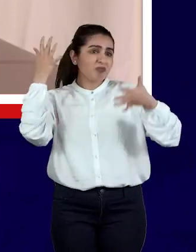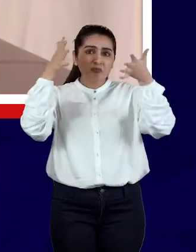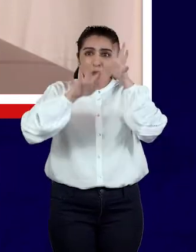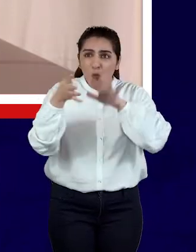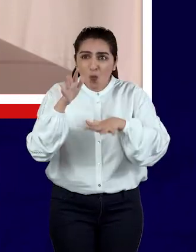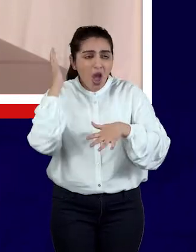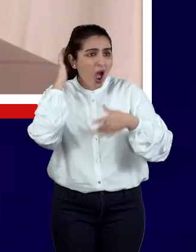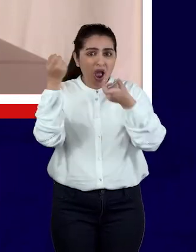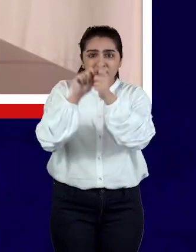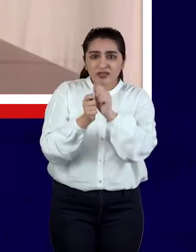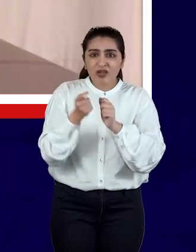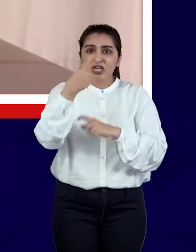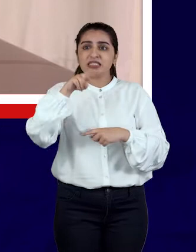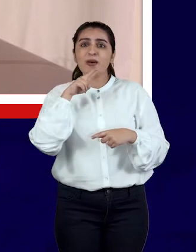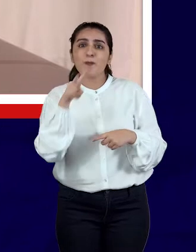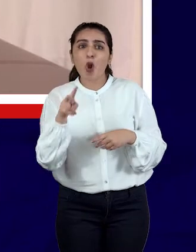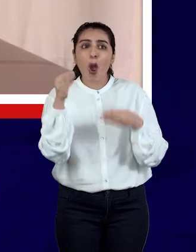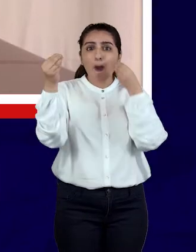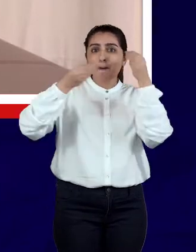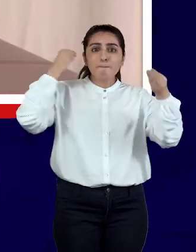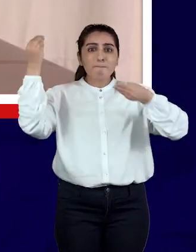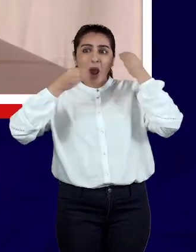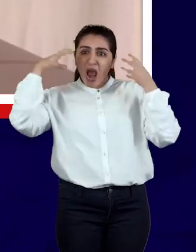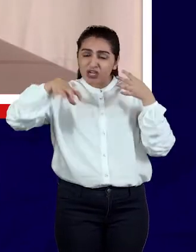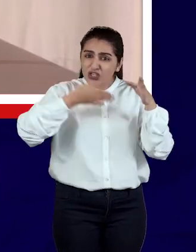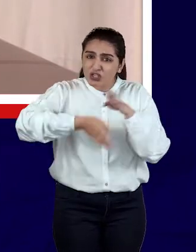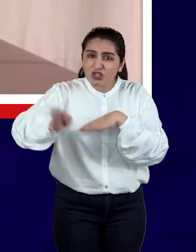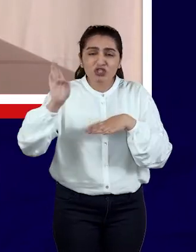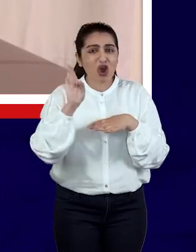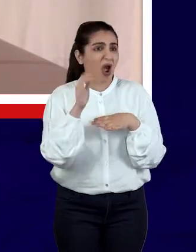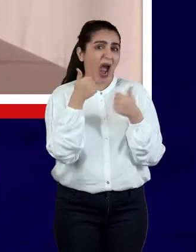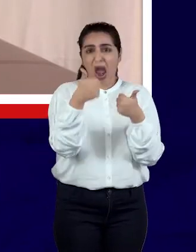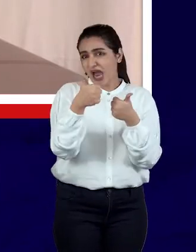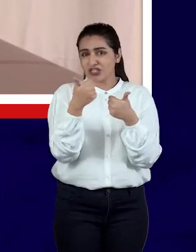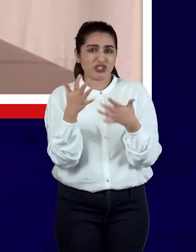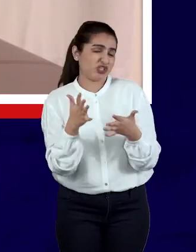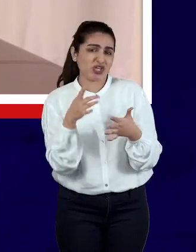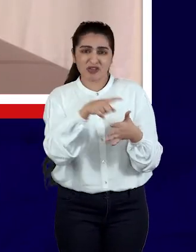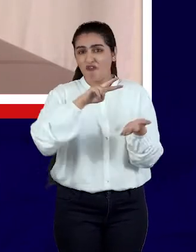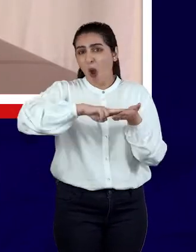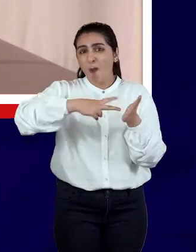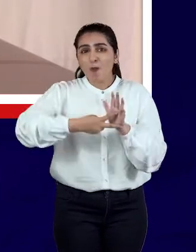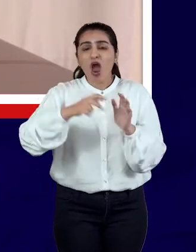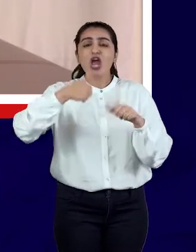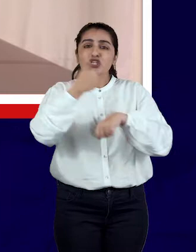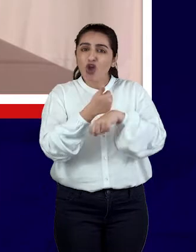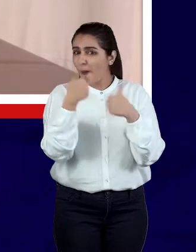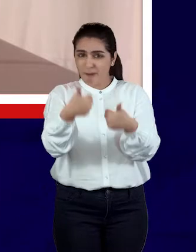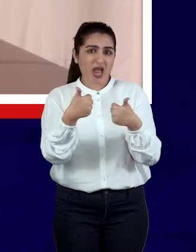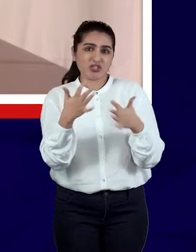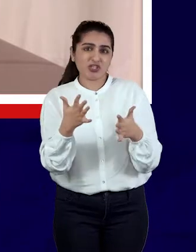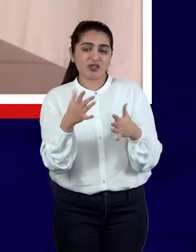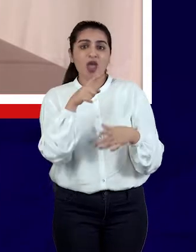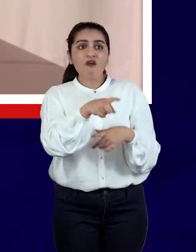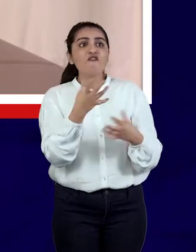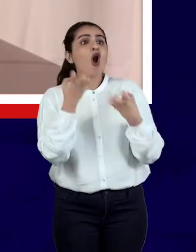of hairdressing, which everyone called beauty parlors at the time. It wasn't considered a profession for women. Instead,